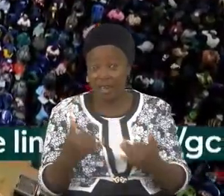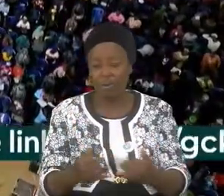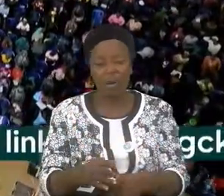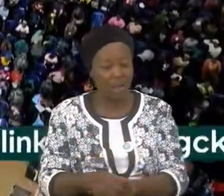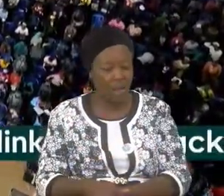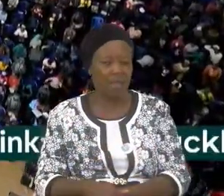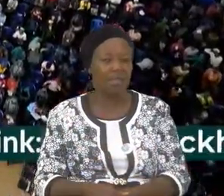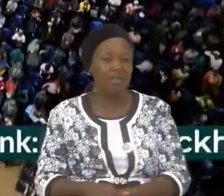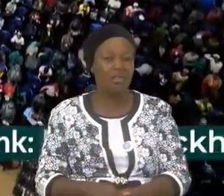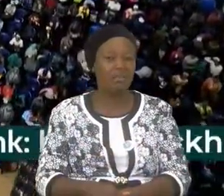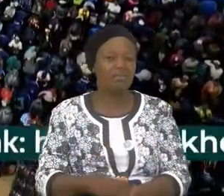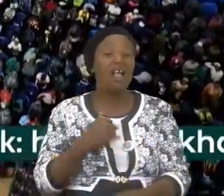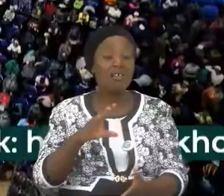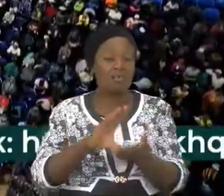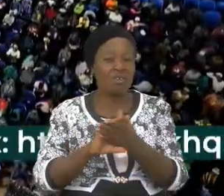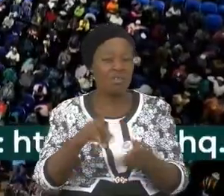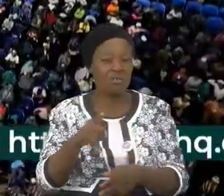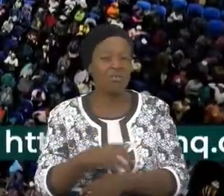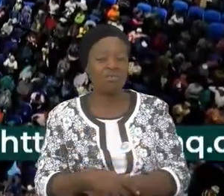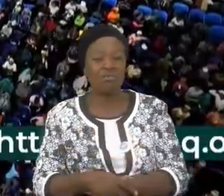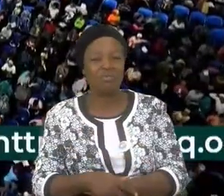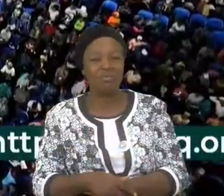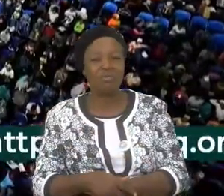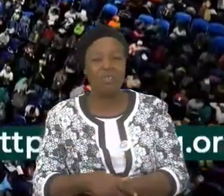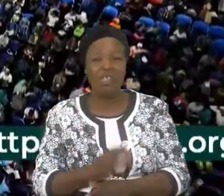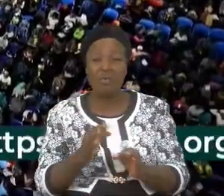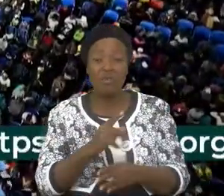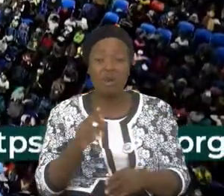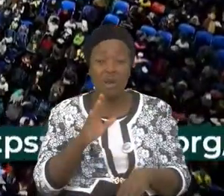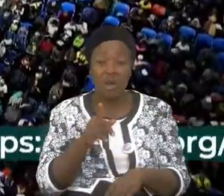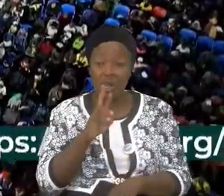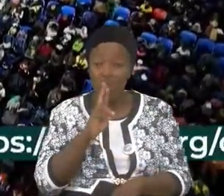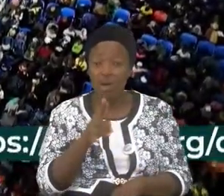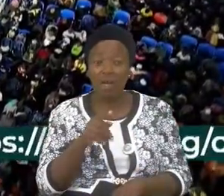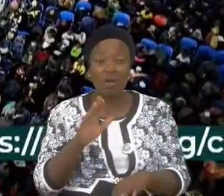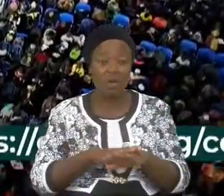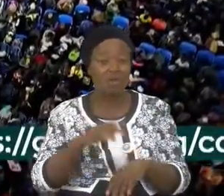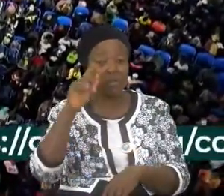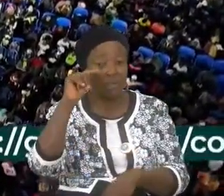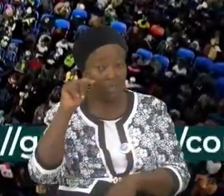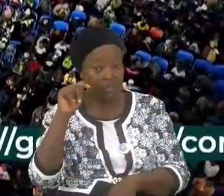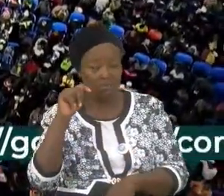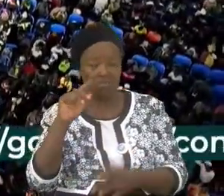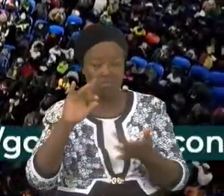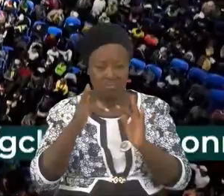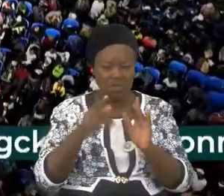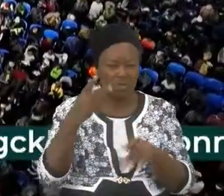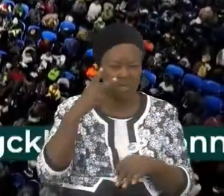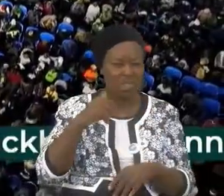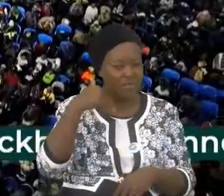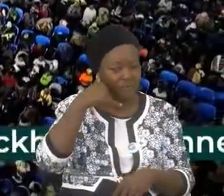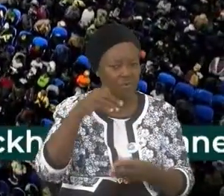you will see the telephone number that is being streamed there.